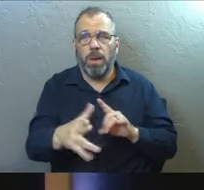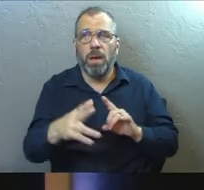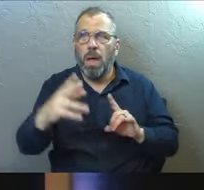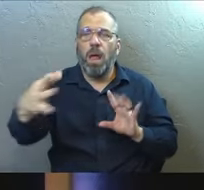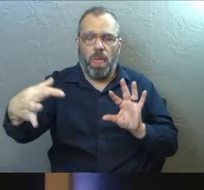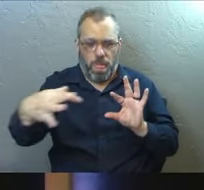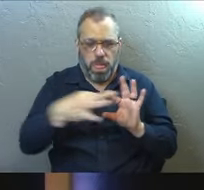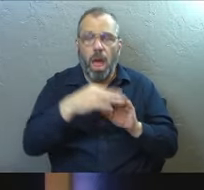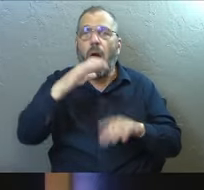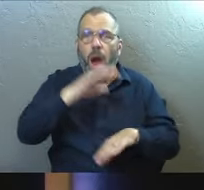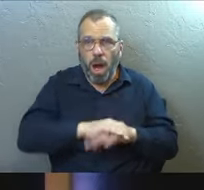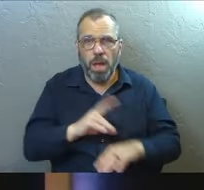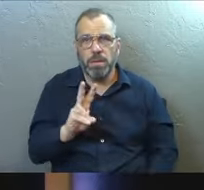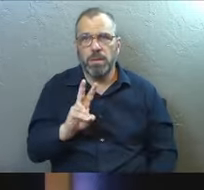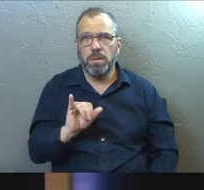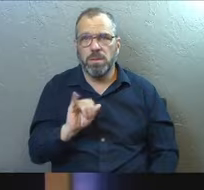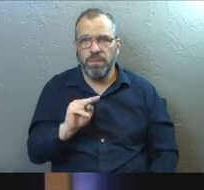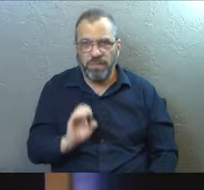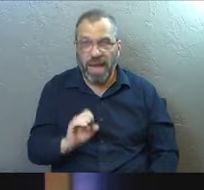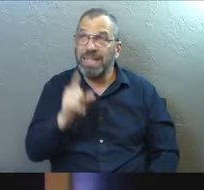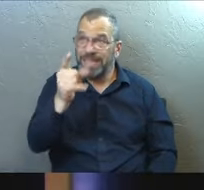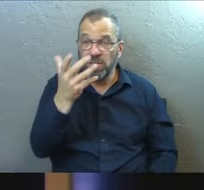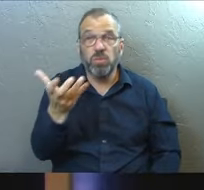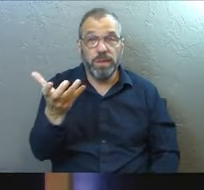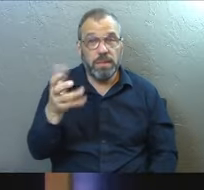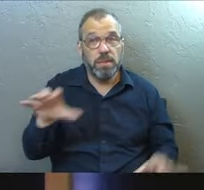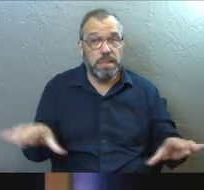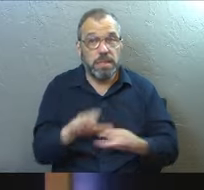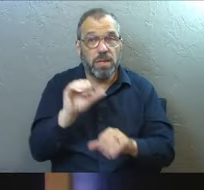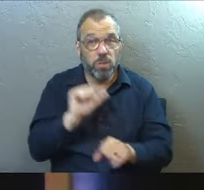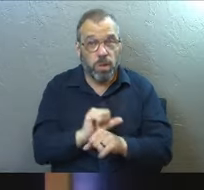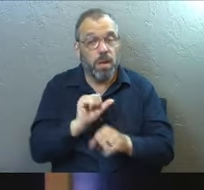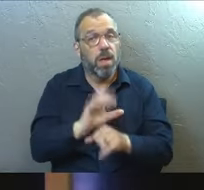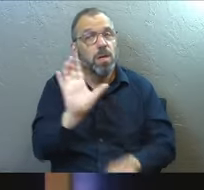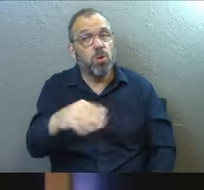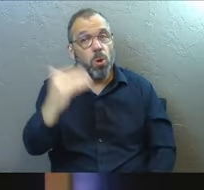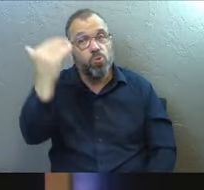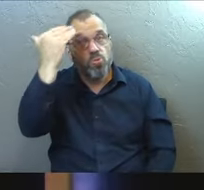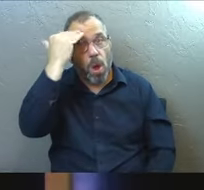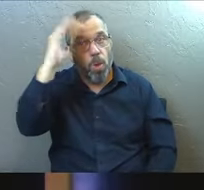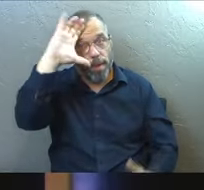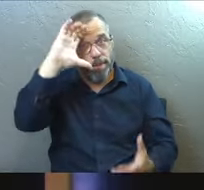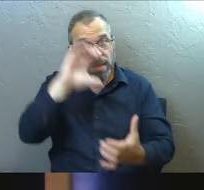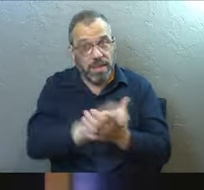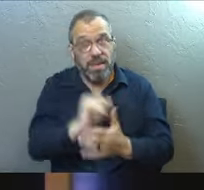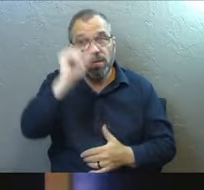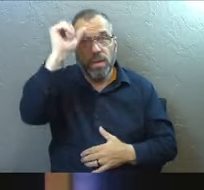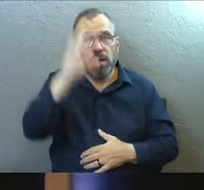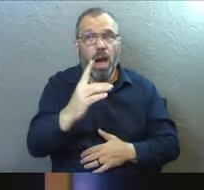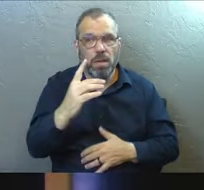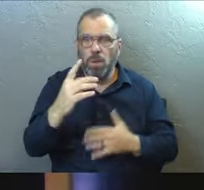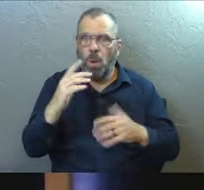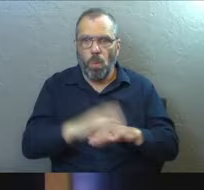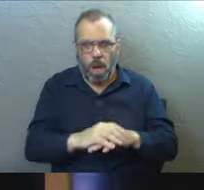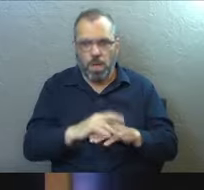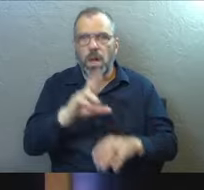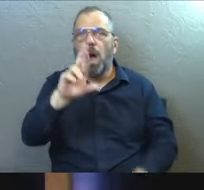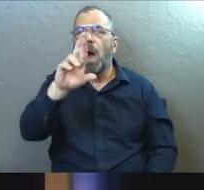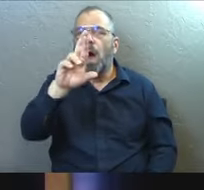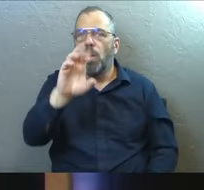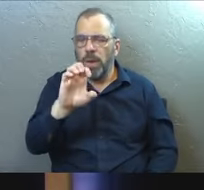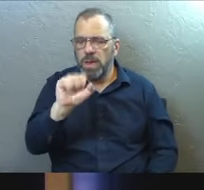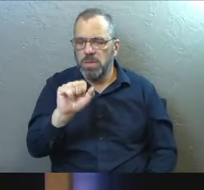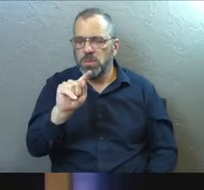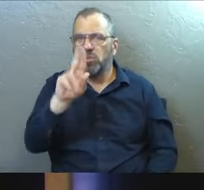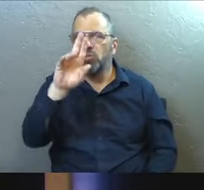and putting them back on that vine. That's what he does. And so I want you to know that and believe that, that God is all about restoring you